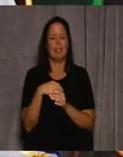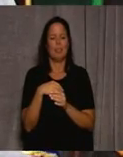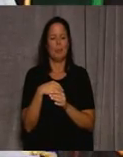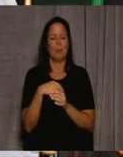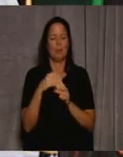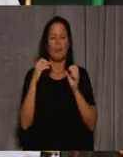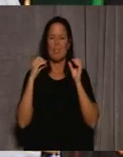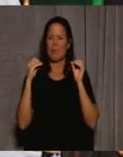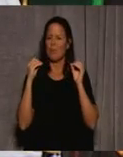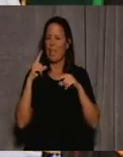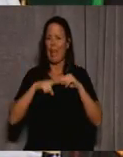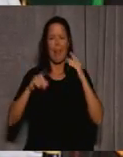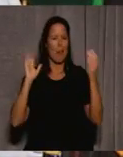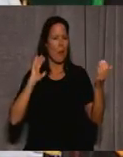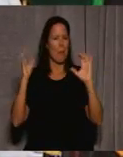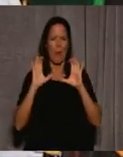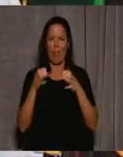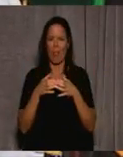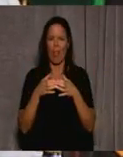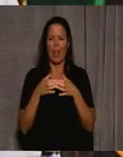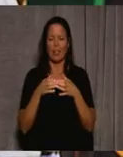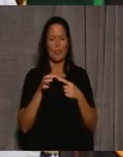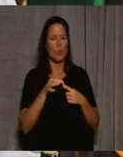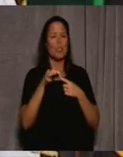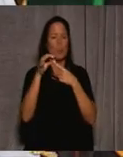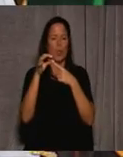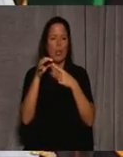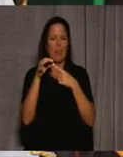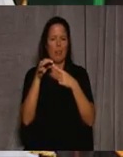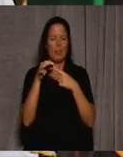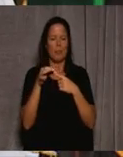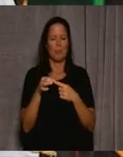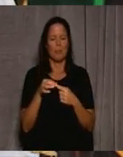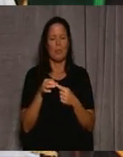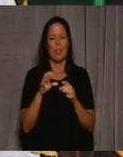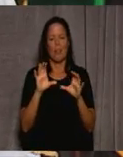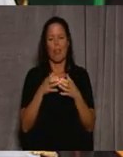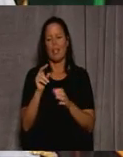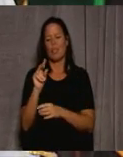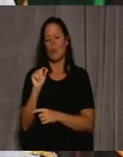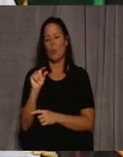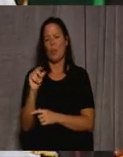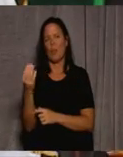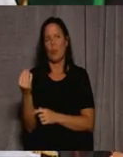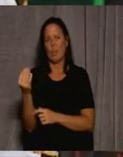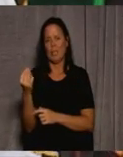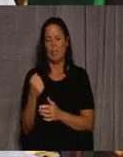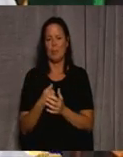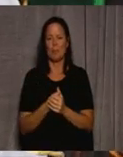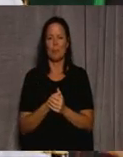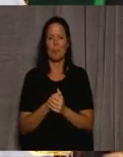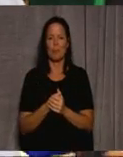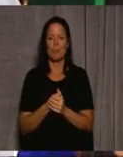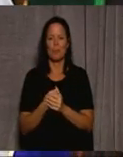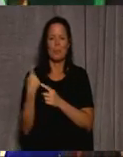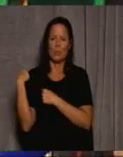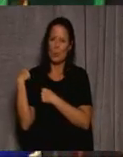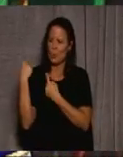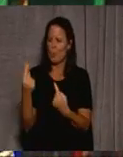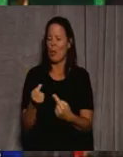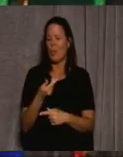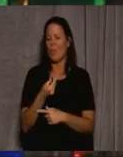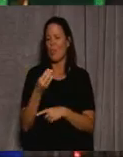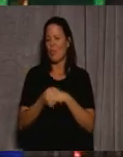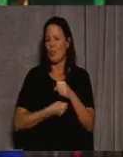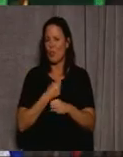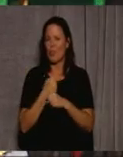incomparable class of NSU's class of 2014. So since you've been here for several